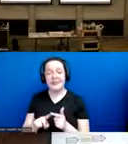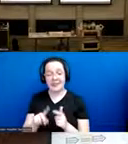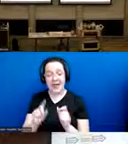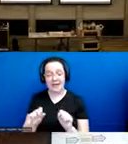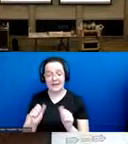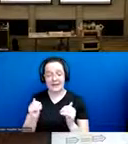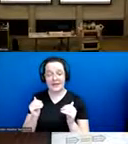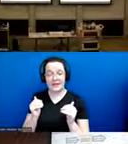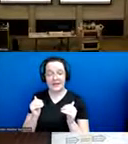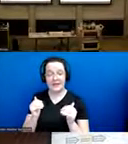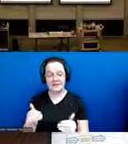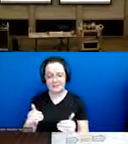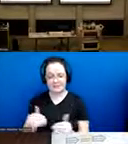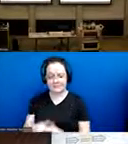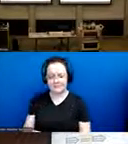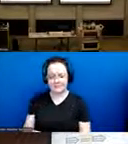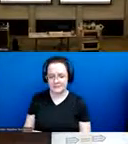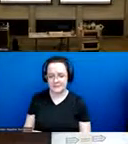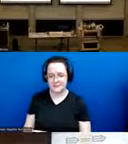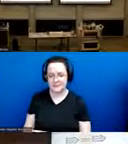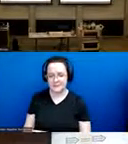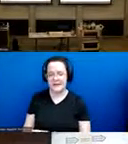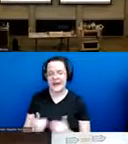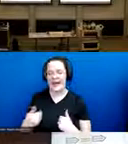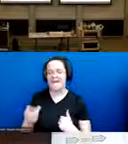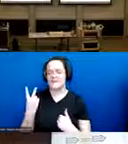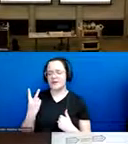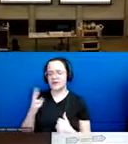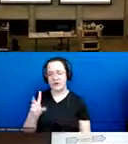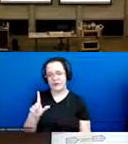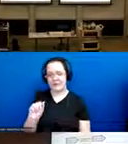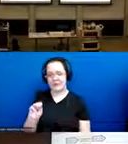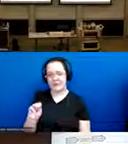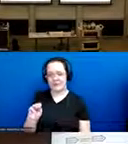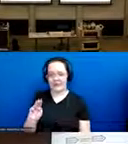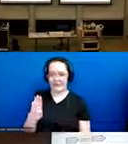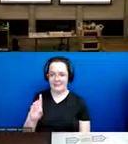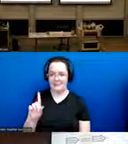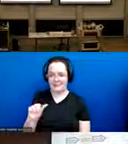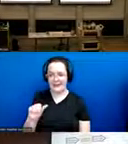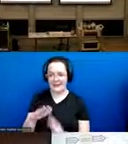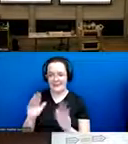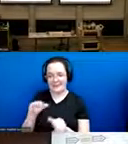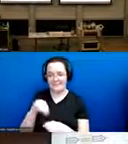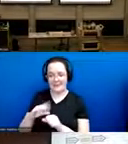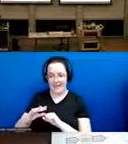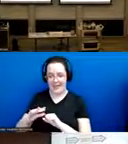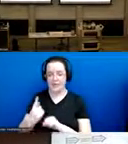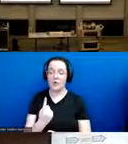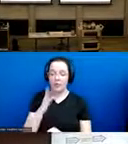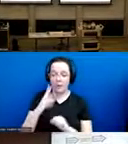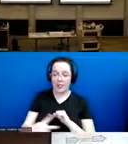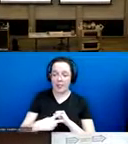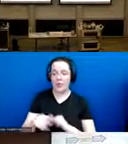drive simultaneously two of these lambda systems in the atoms, right? So one lambda system will store the horizontal part